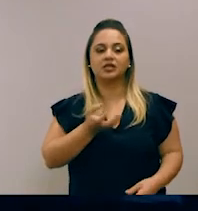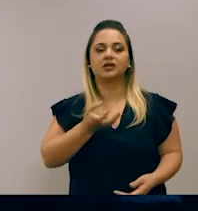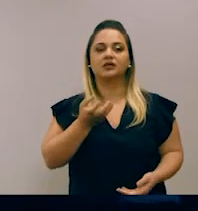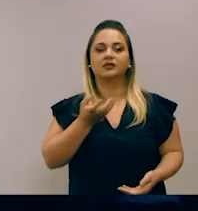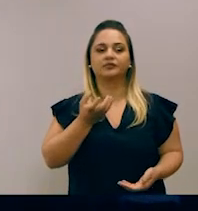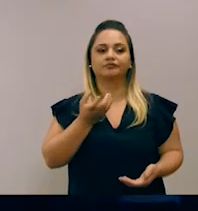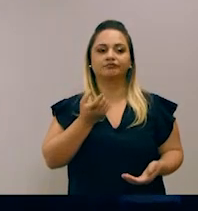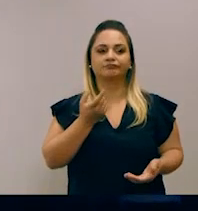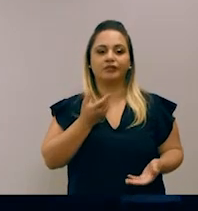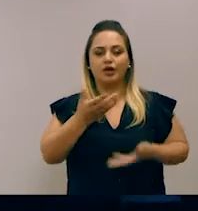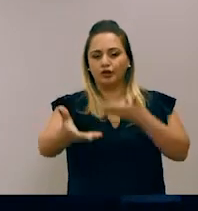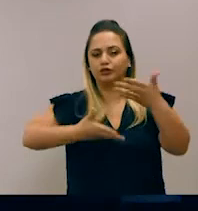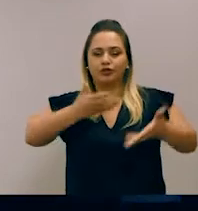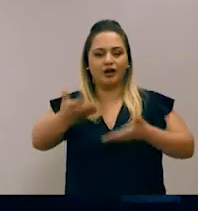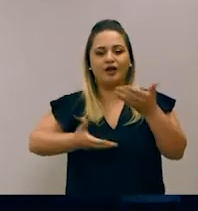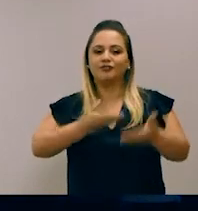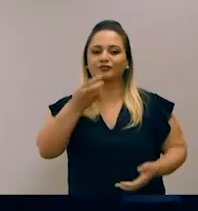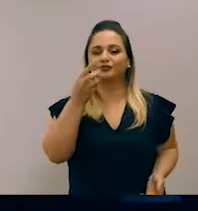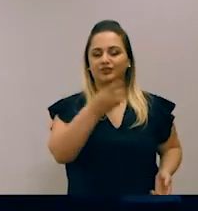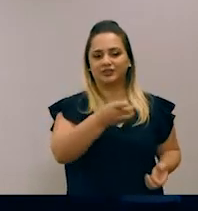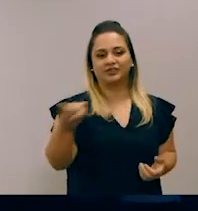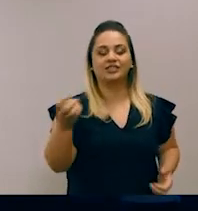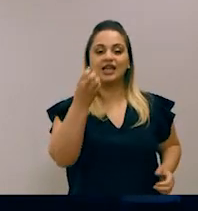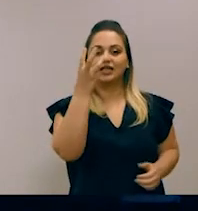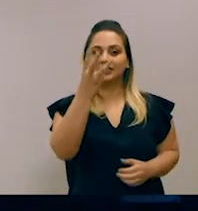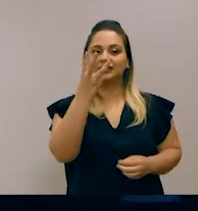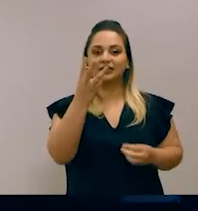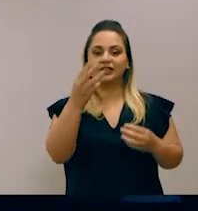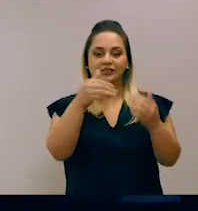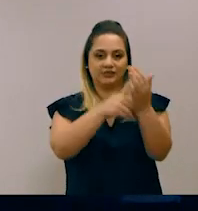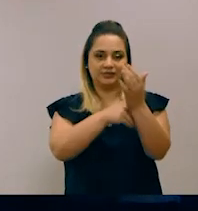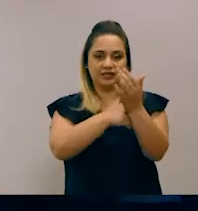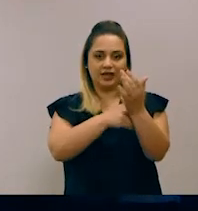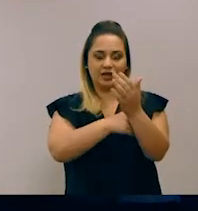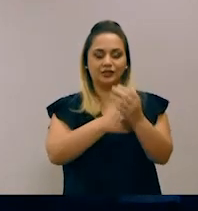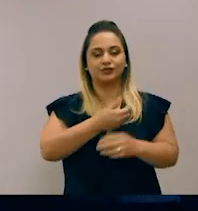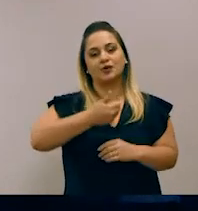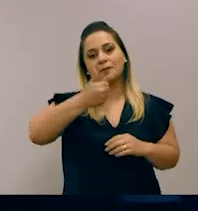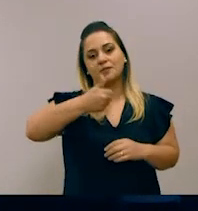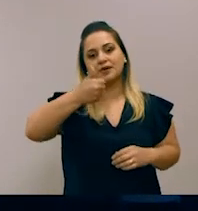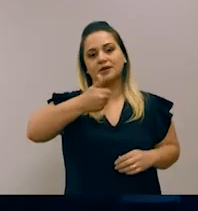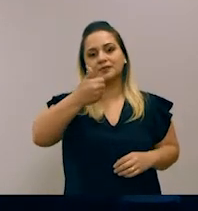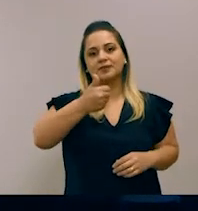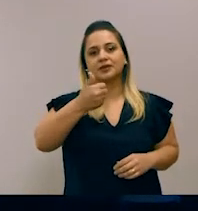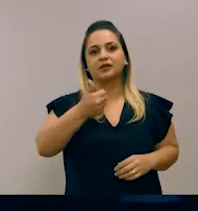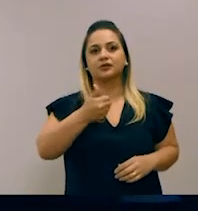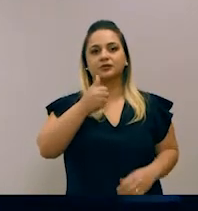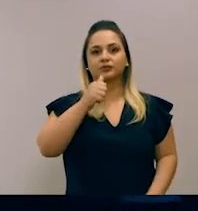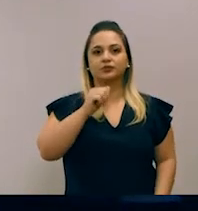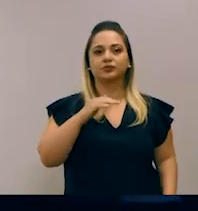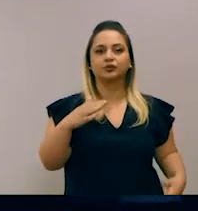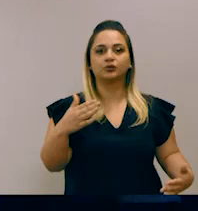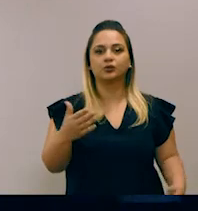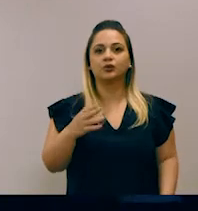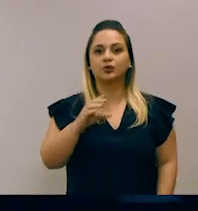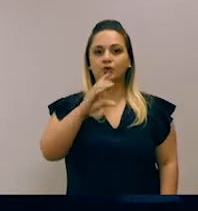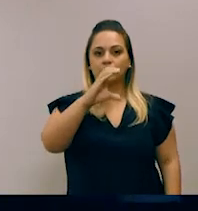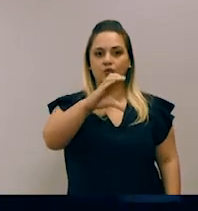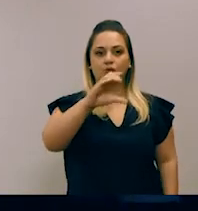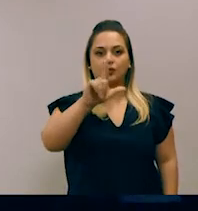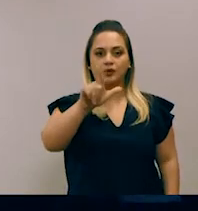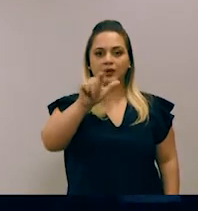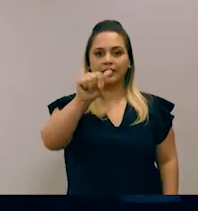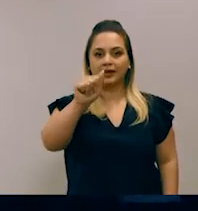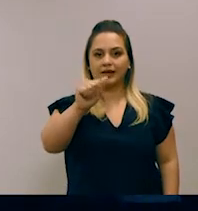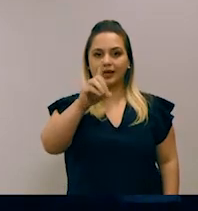I'd like to share with you three secrets. The first one is CADOP. Is